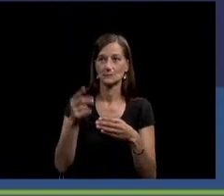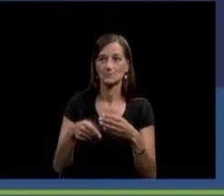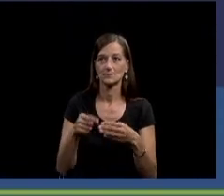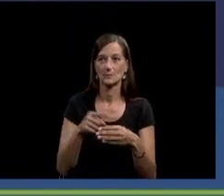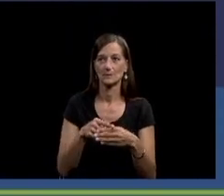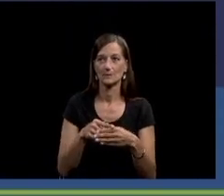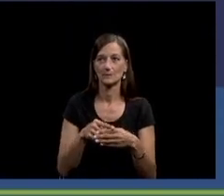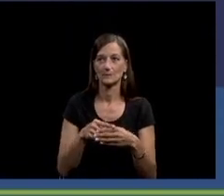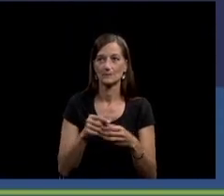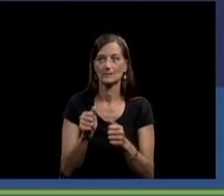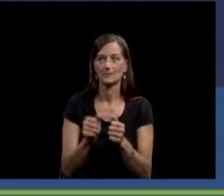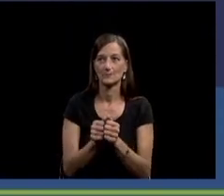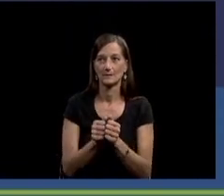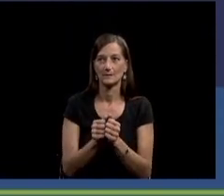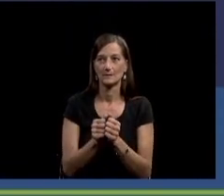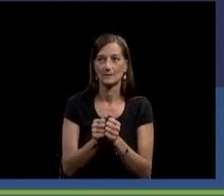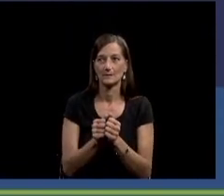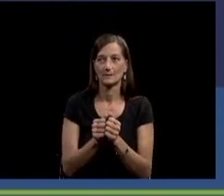department workforce.